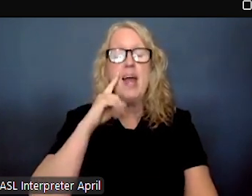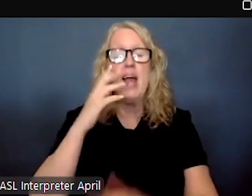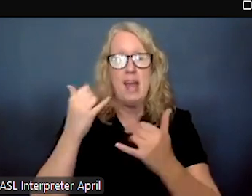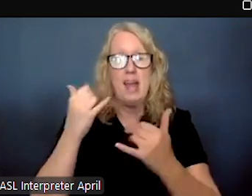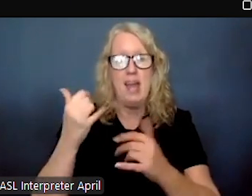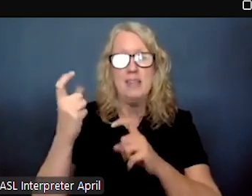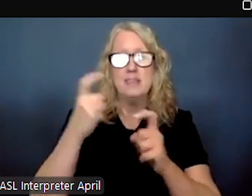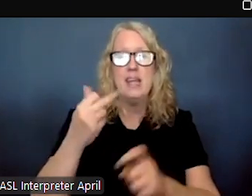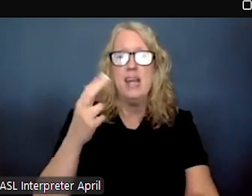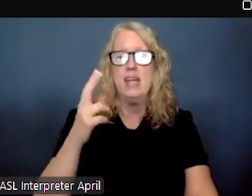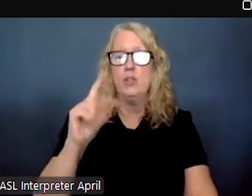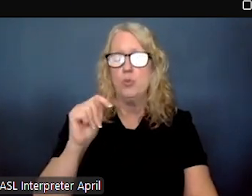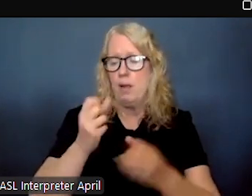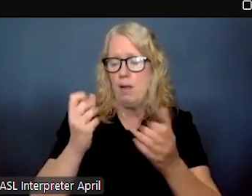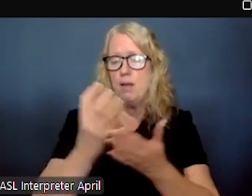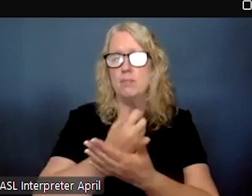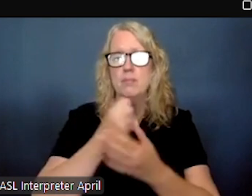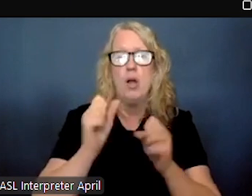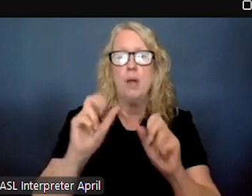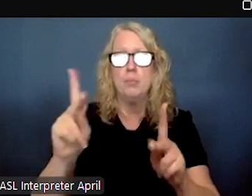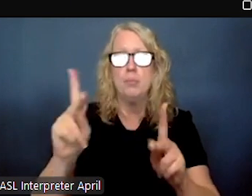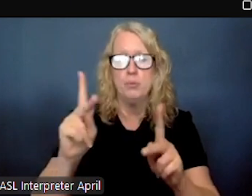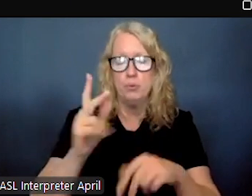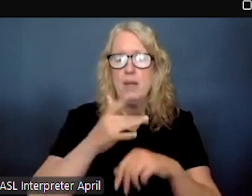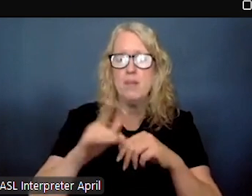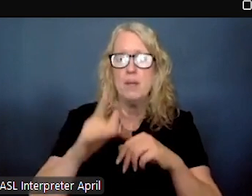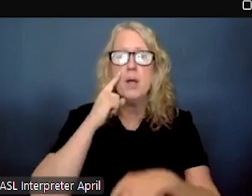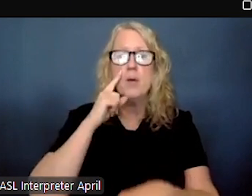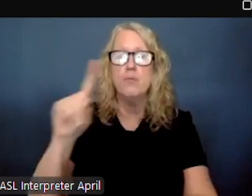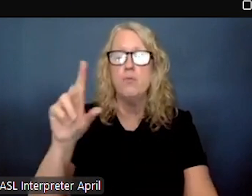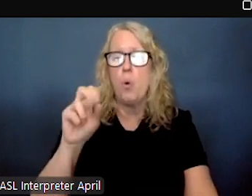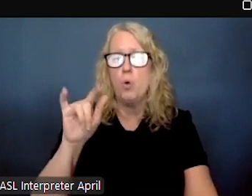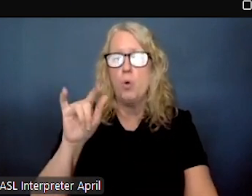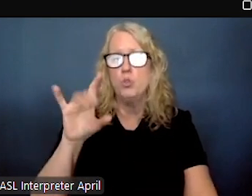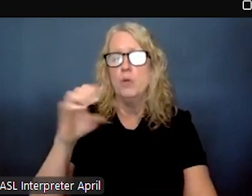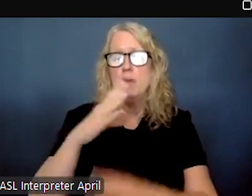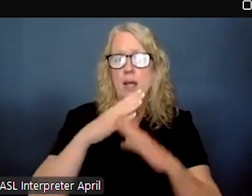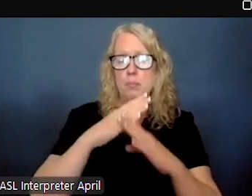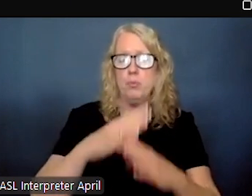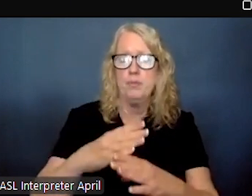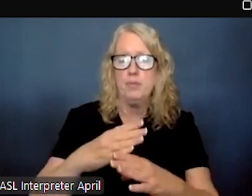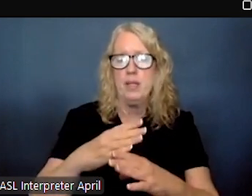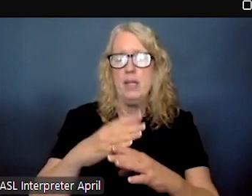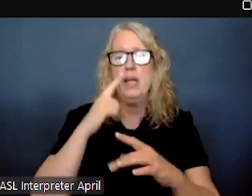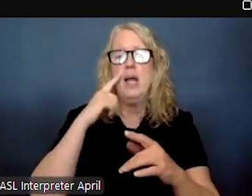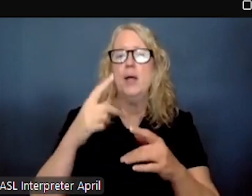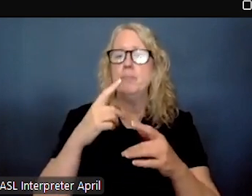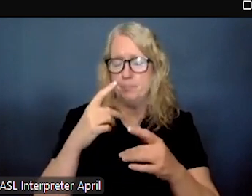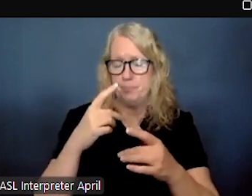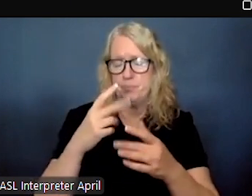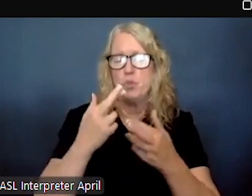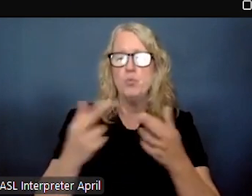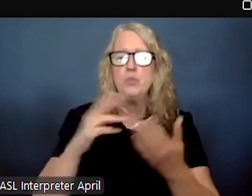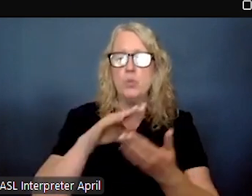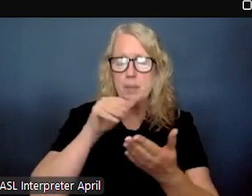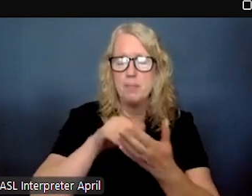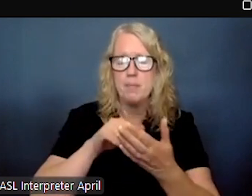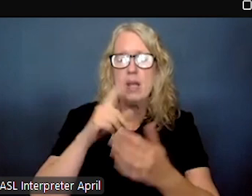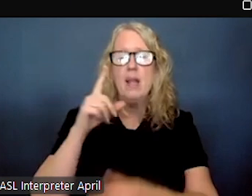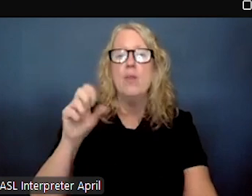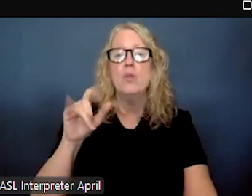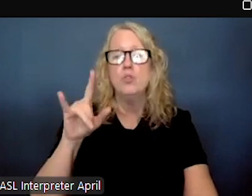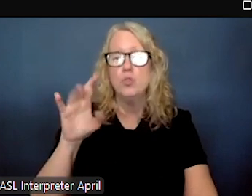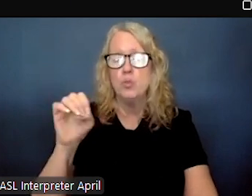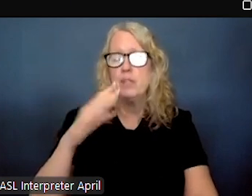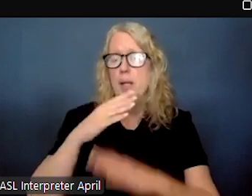grant opportunity available for the Suicide Prevention Resource Center. The Suicide Prevention